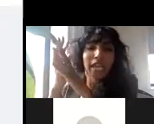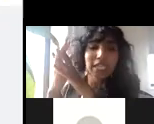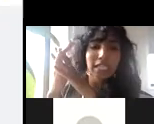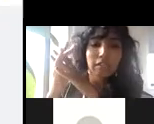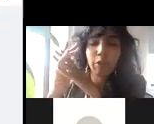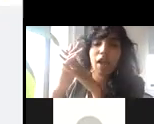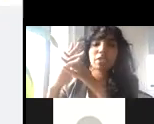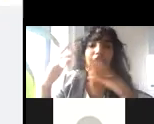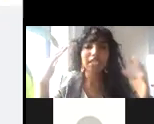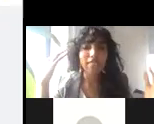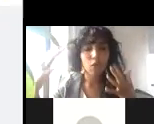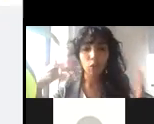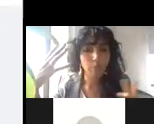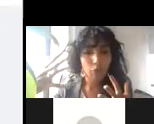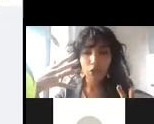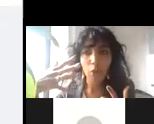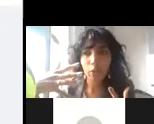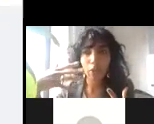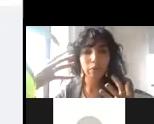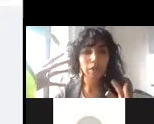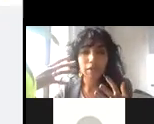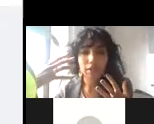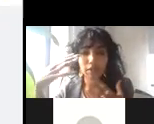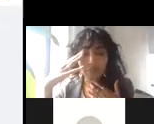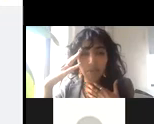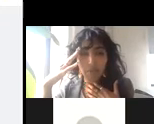the next prompt is, I think, going where we